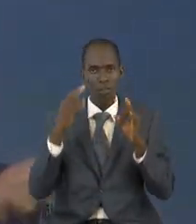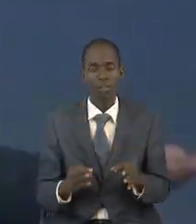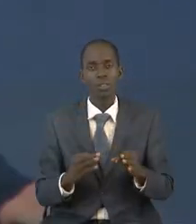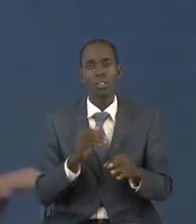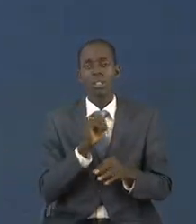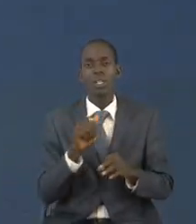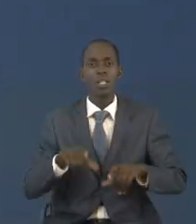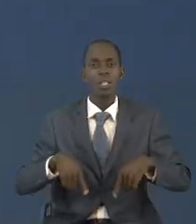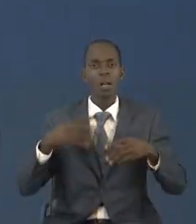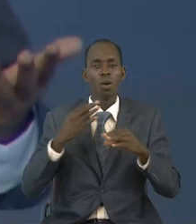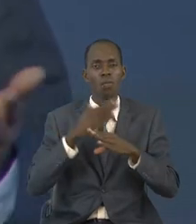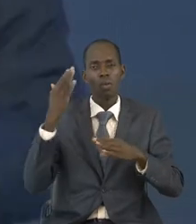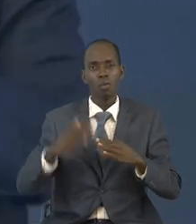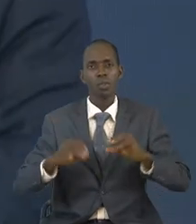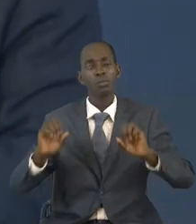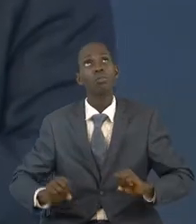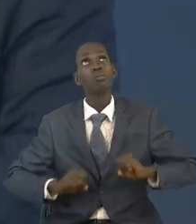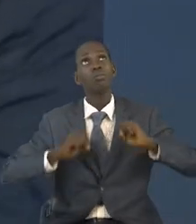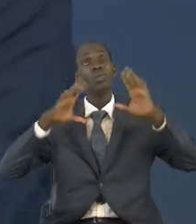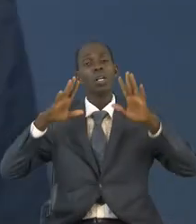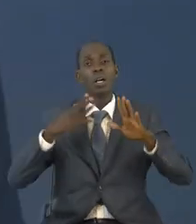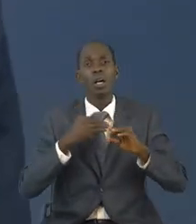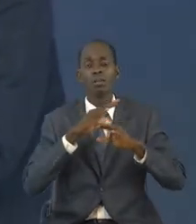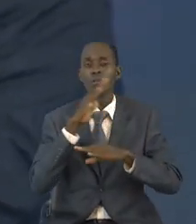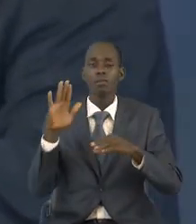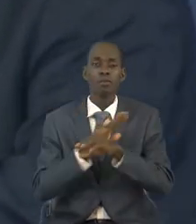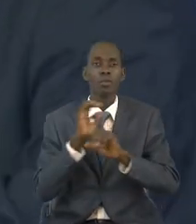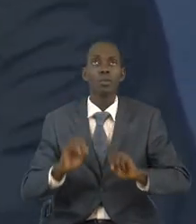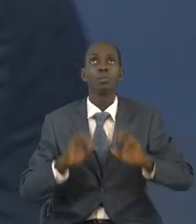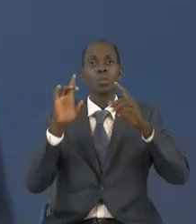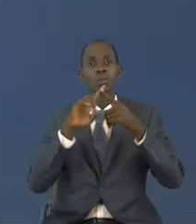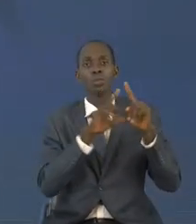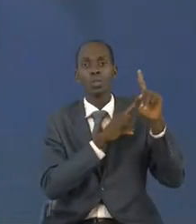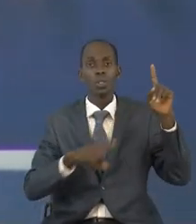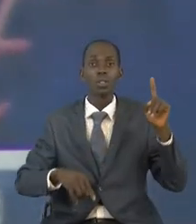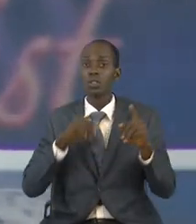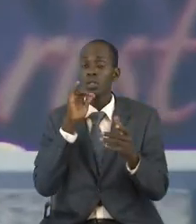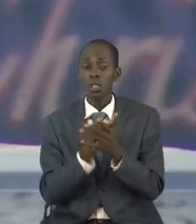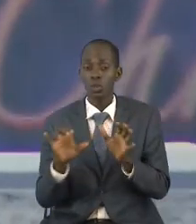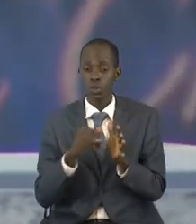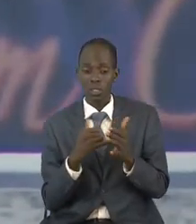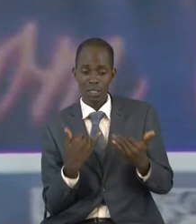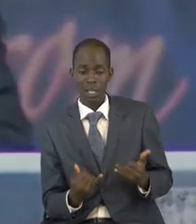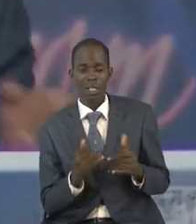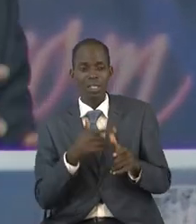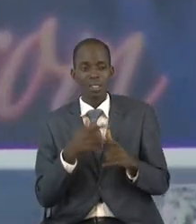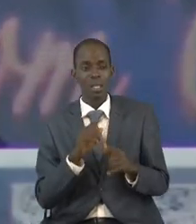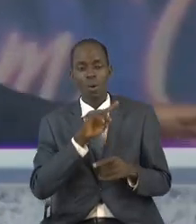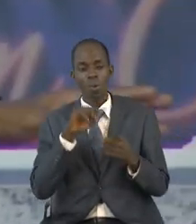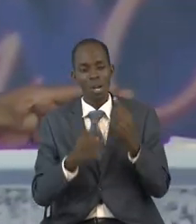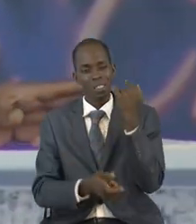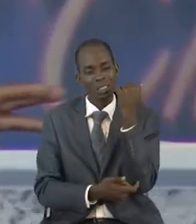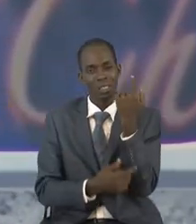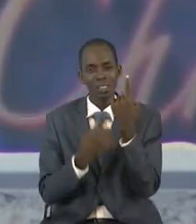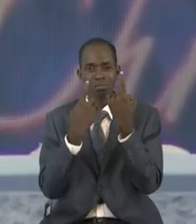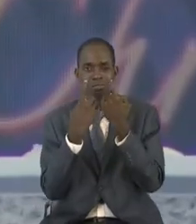complete surrender and commitment unto the Lord. And it is not that you do it now and then when temptation, trial, pressure comes